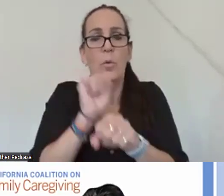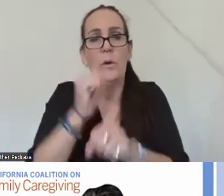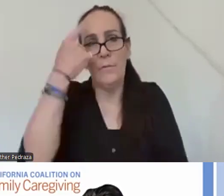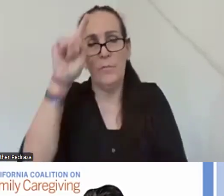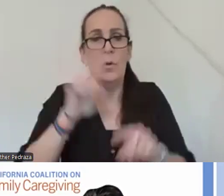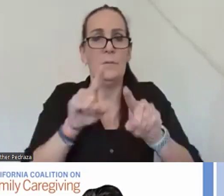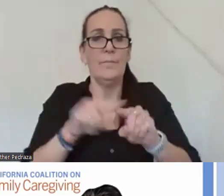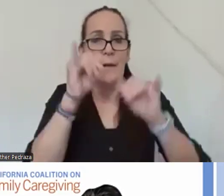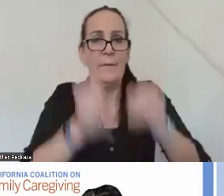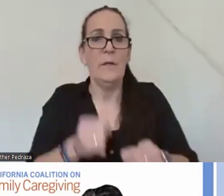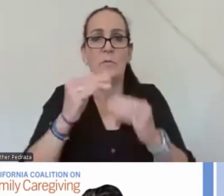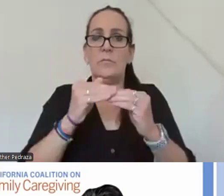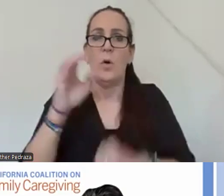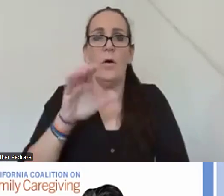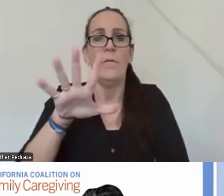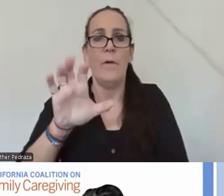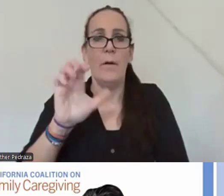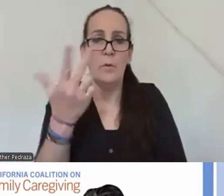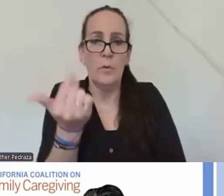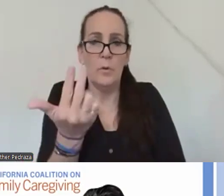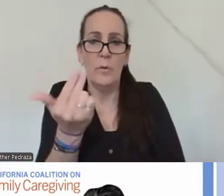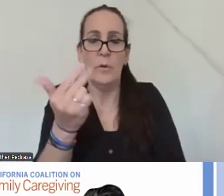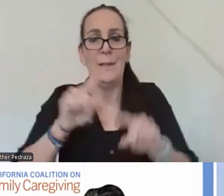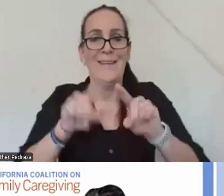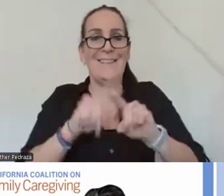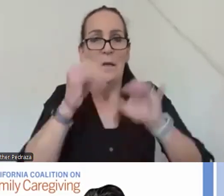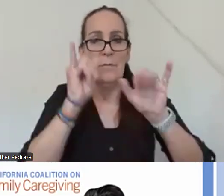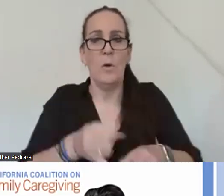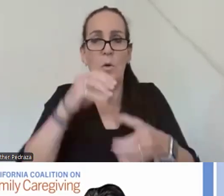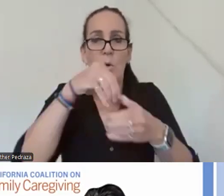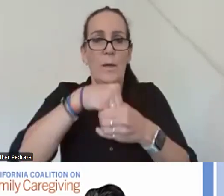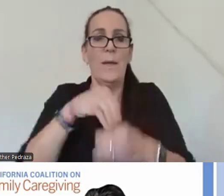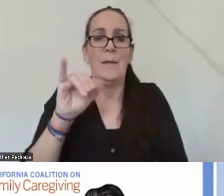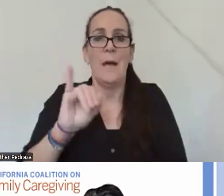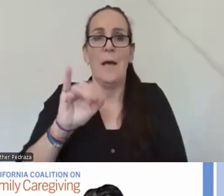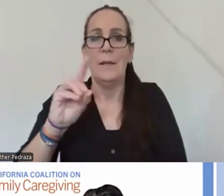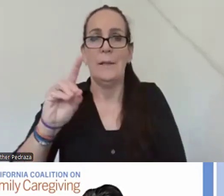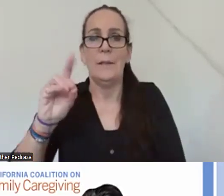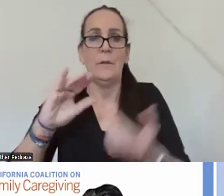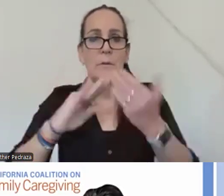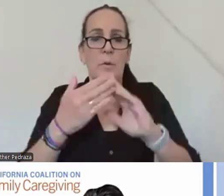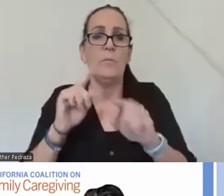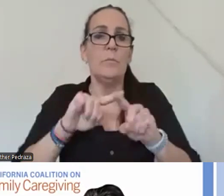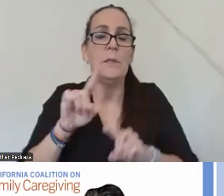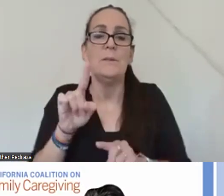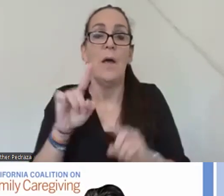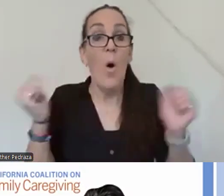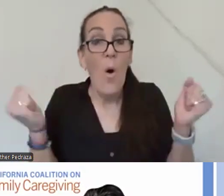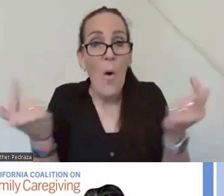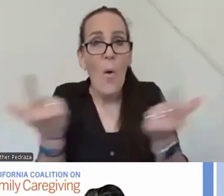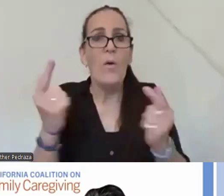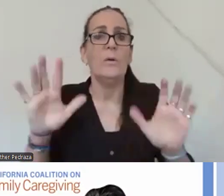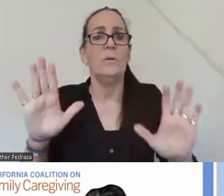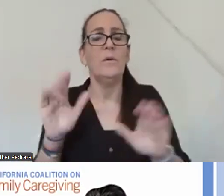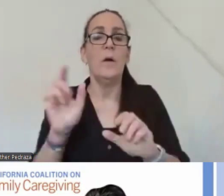513 individuals within the IDD community. And of course, we're maybe not talking about all, but I think about